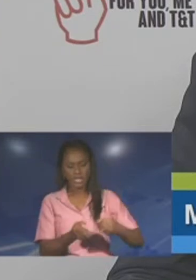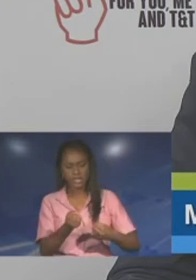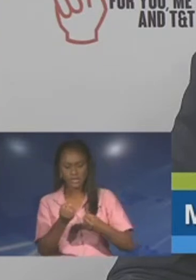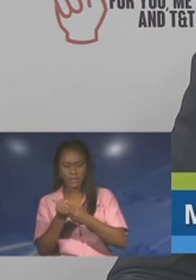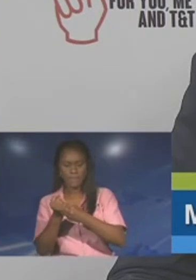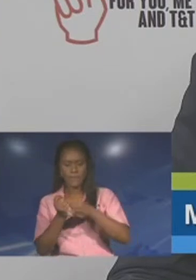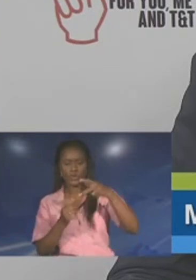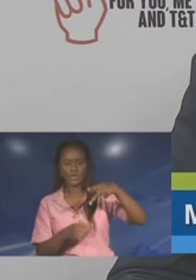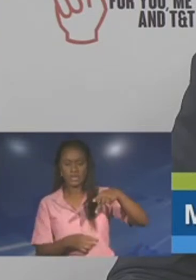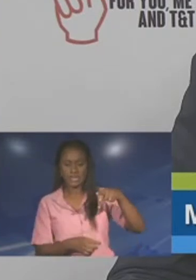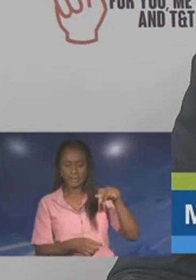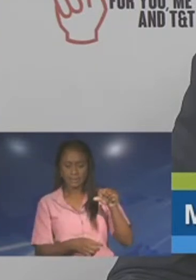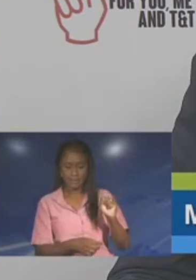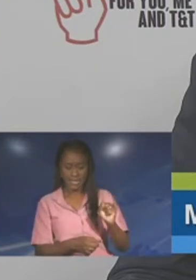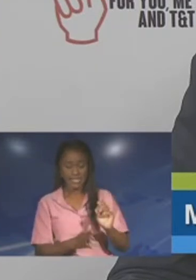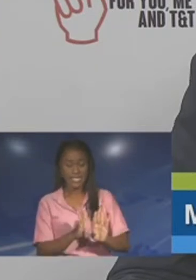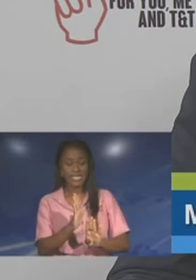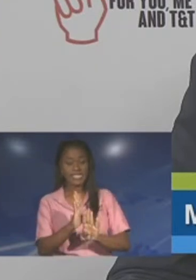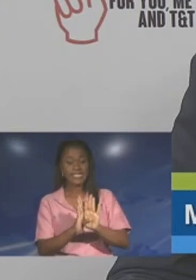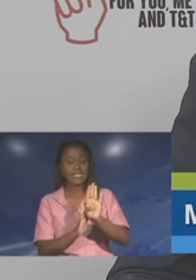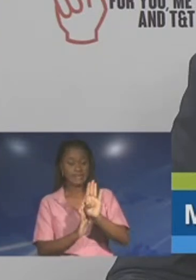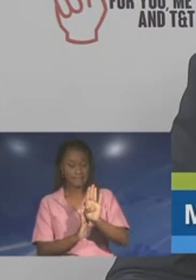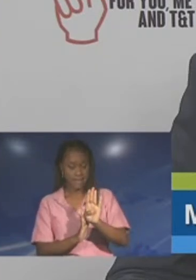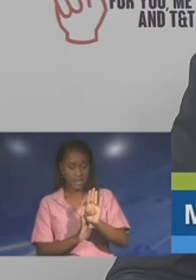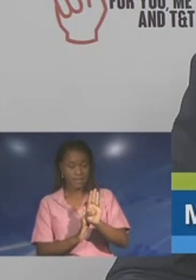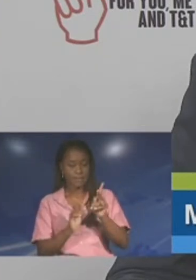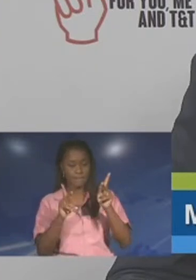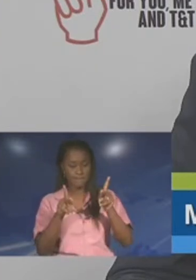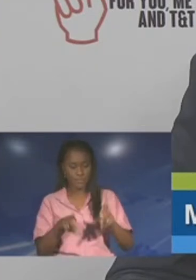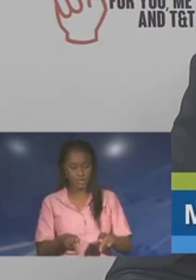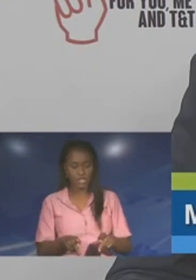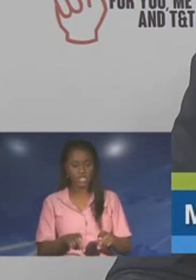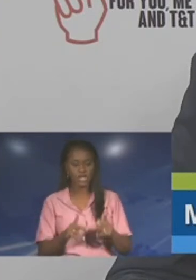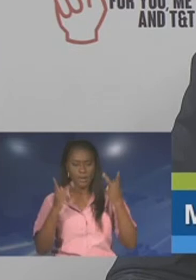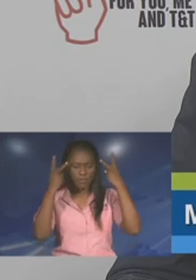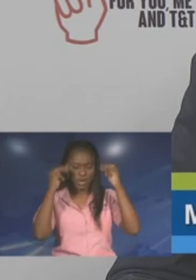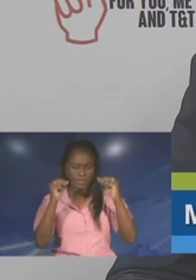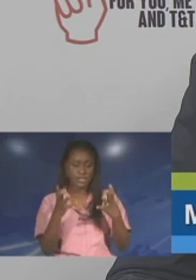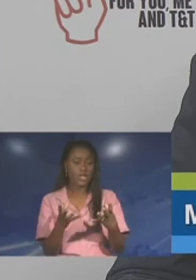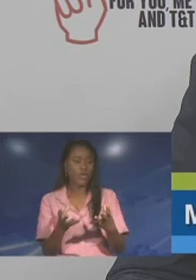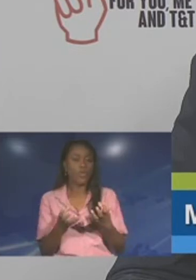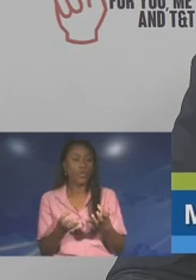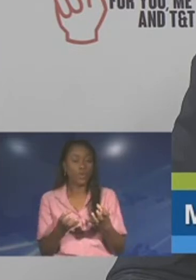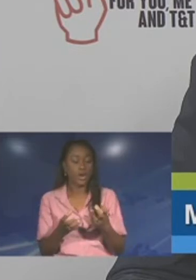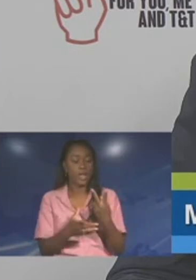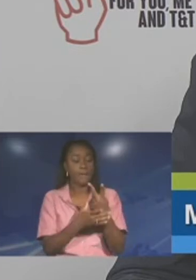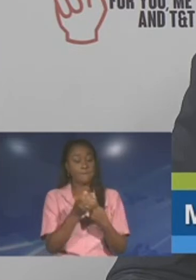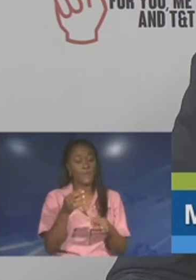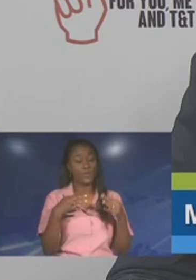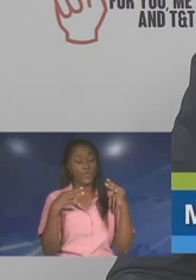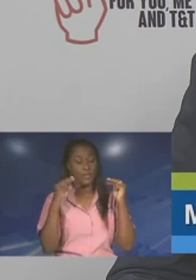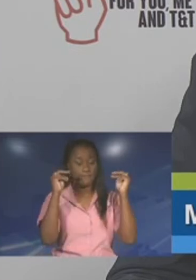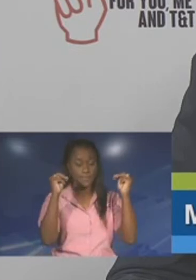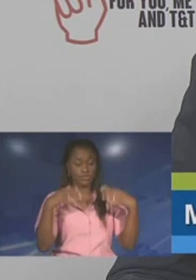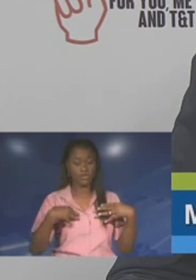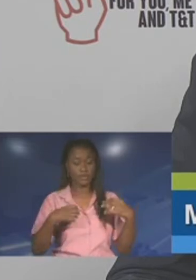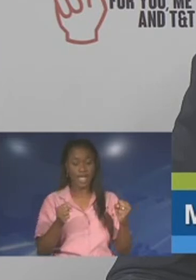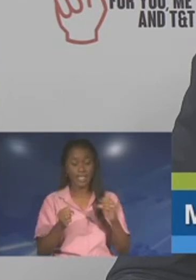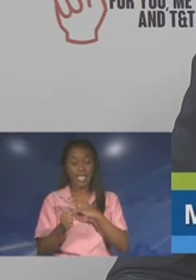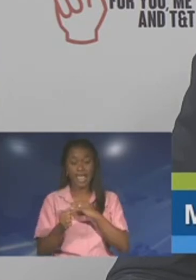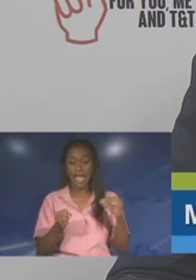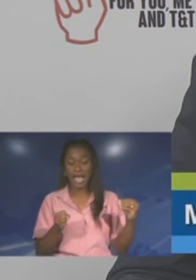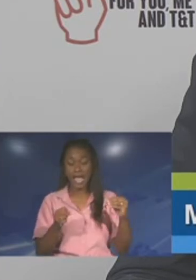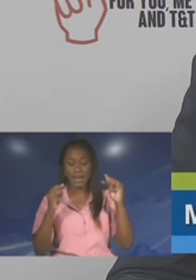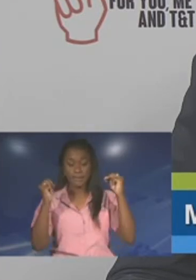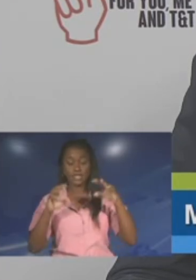secretaries in developing the position that the Honorable Prime Minister wants. both the Ministry of Health and Ministry of